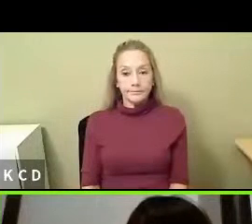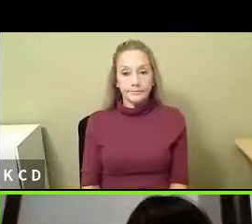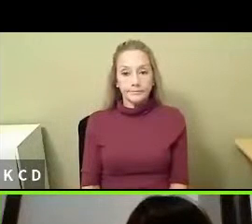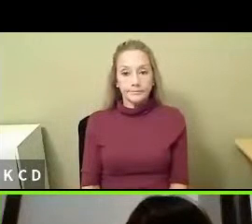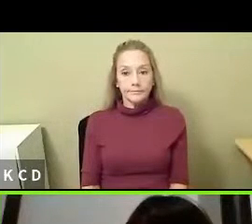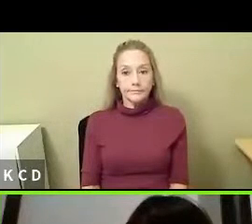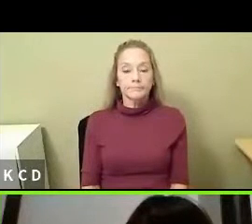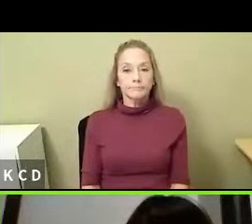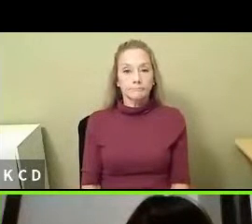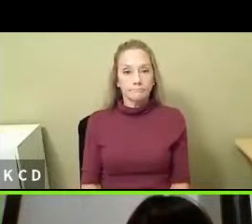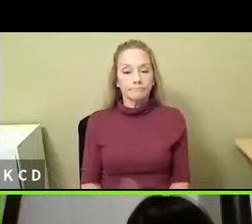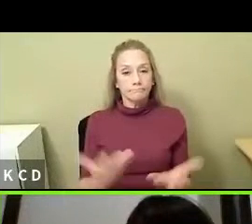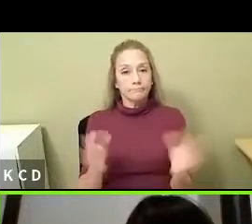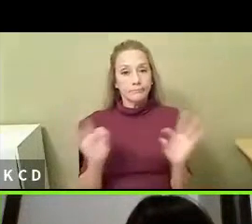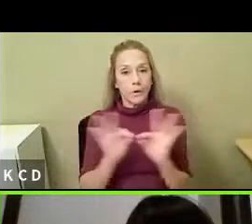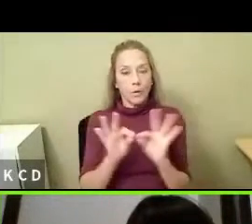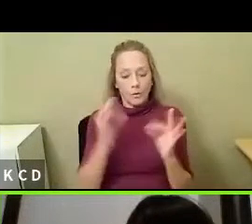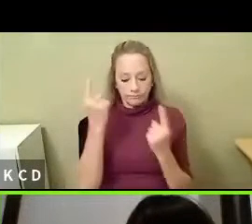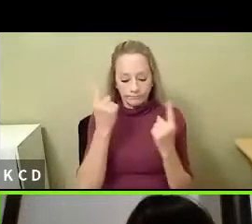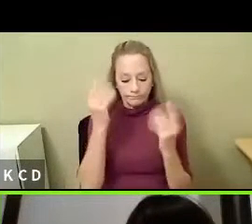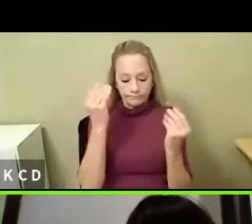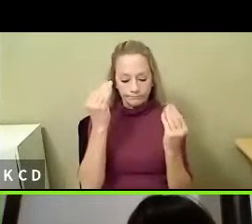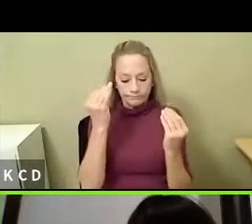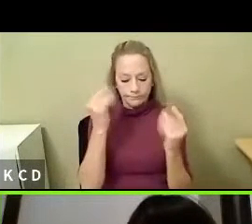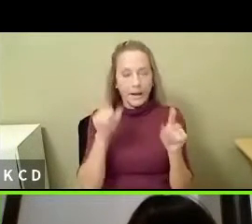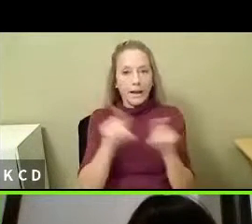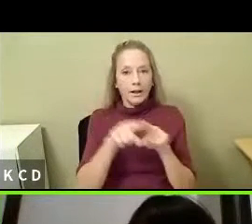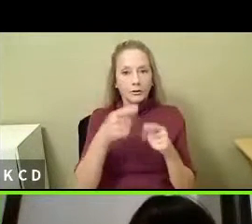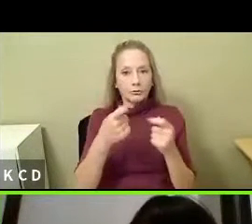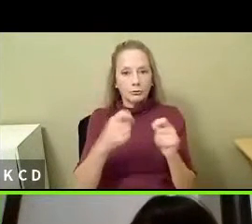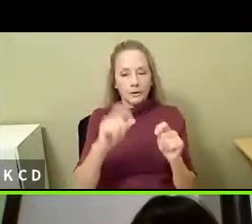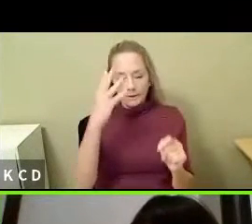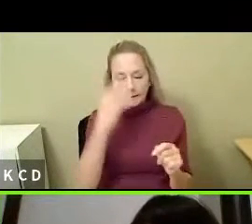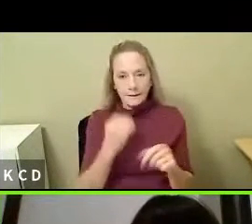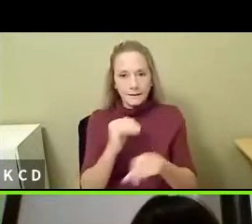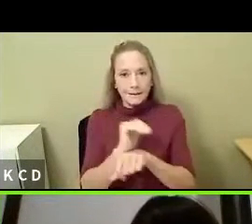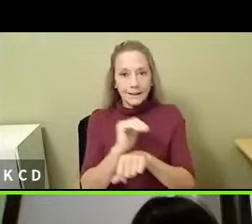Something for us to think about as we try to go to sleep tonight.